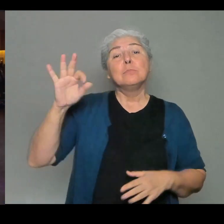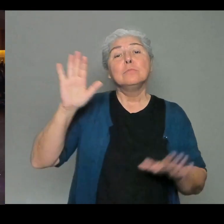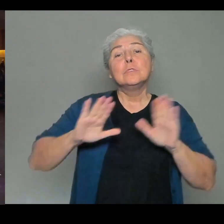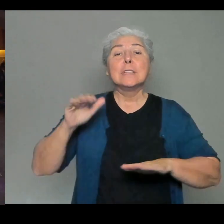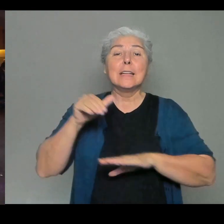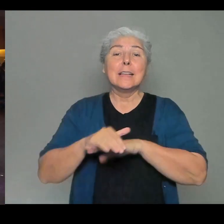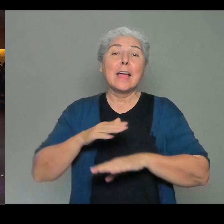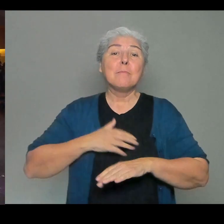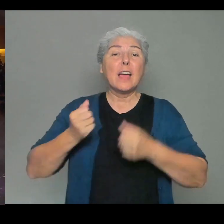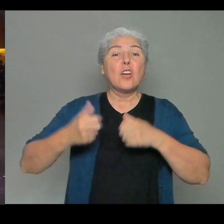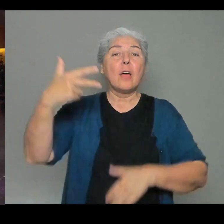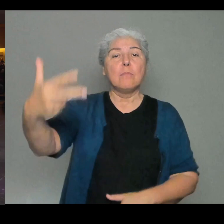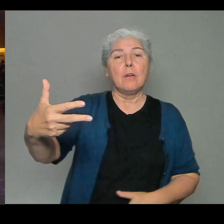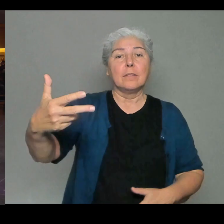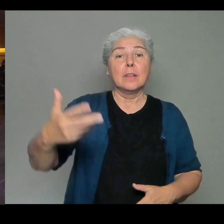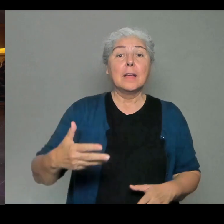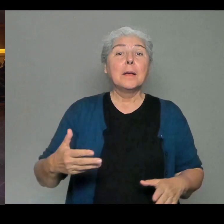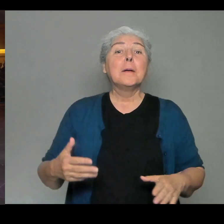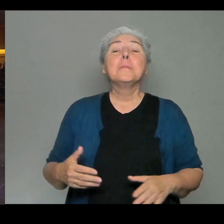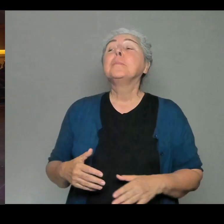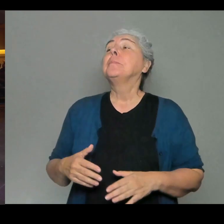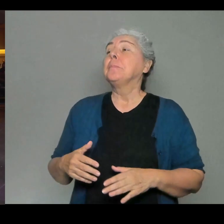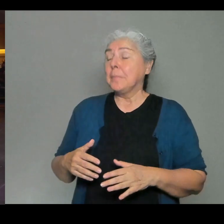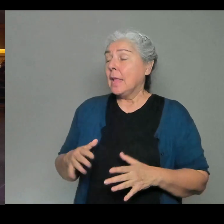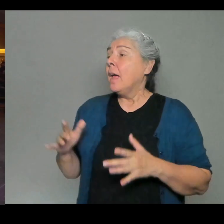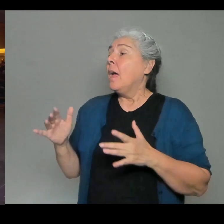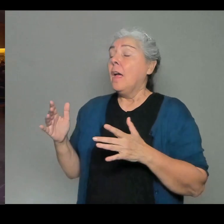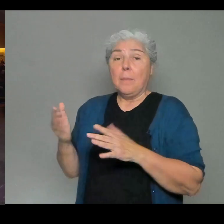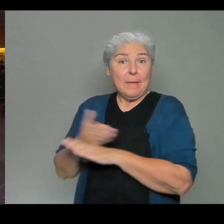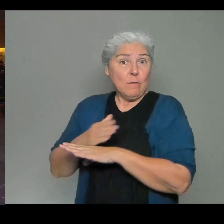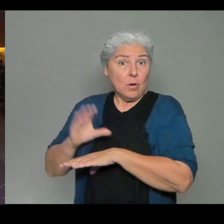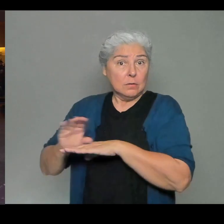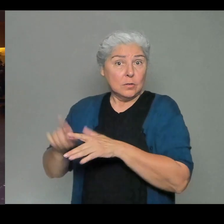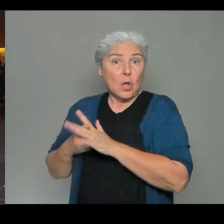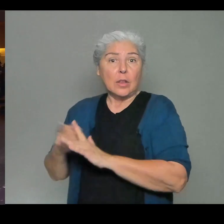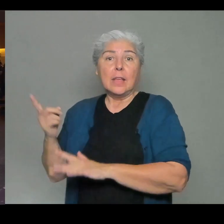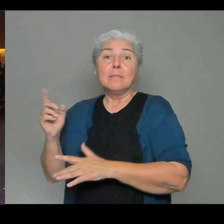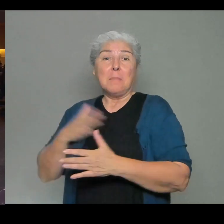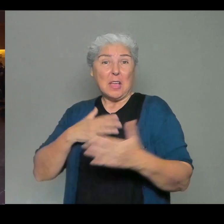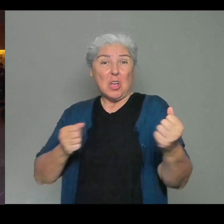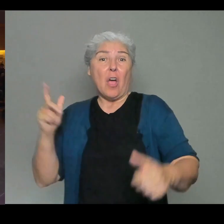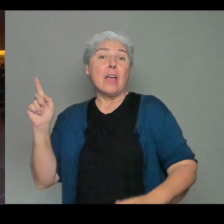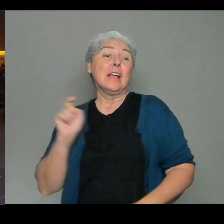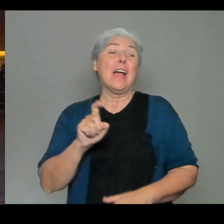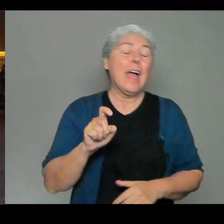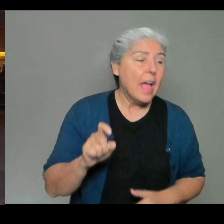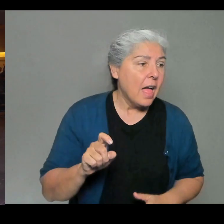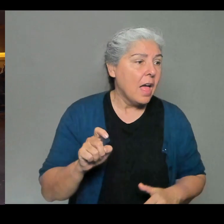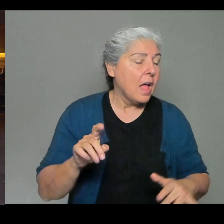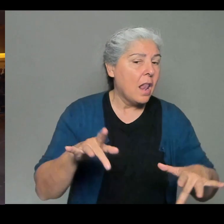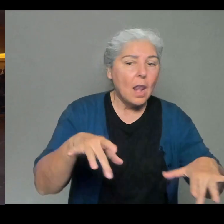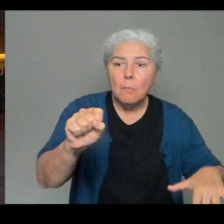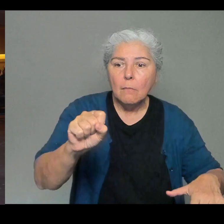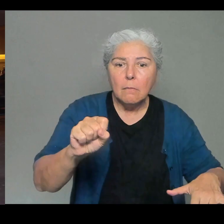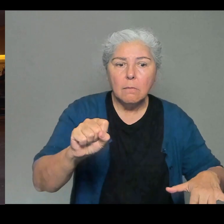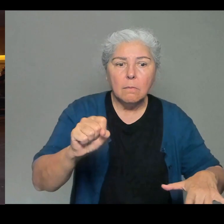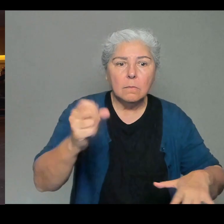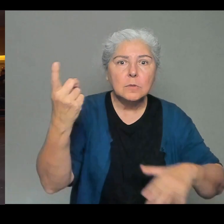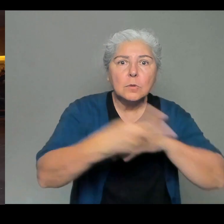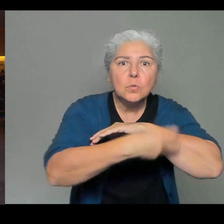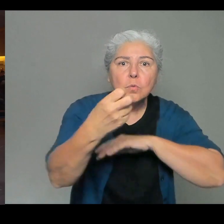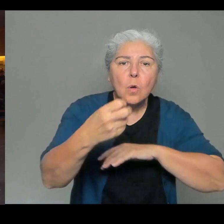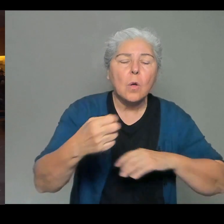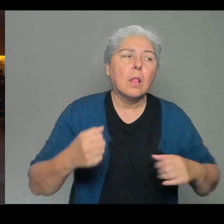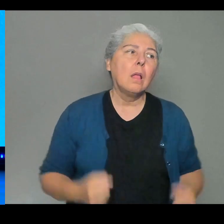was at another church preaching on a Sunday night. I came out before service and my car was gone. At church, it got